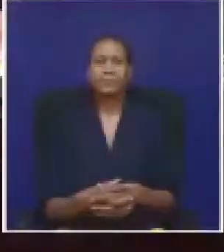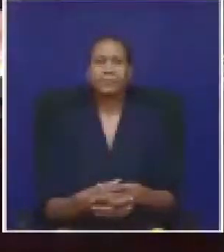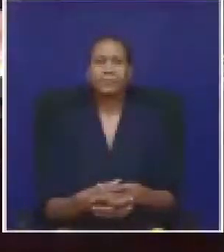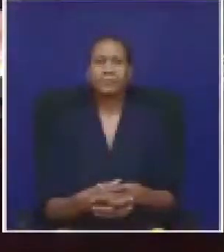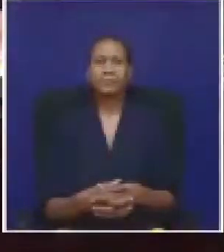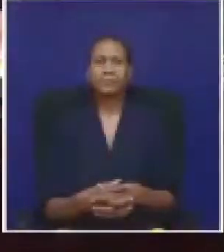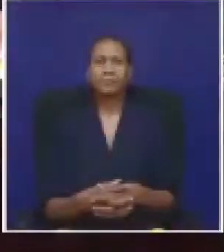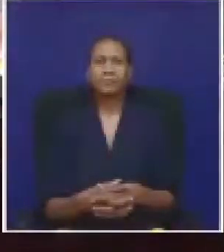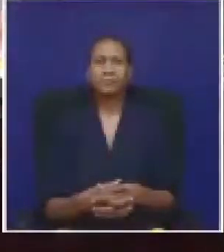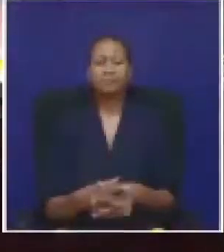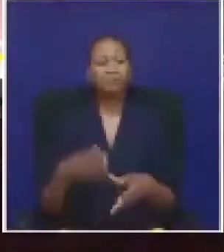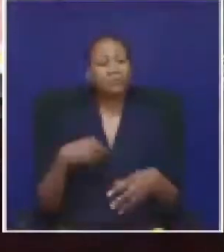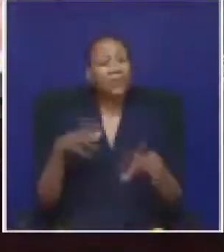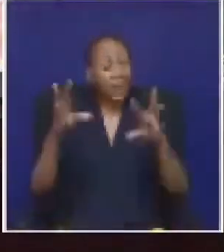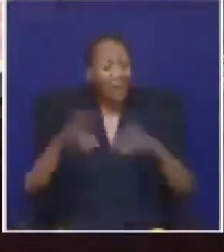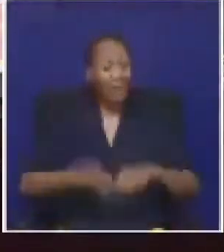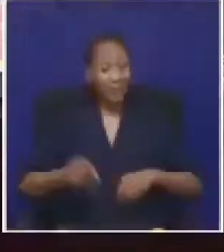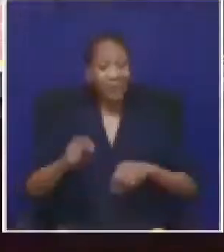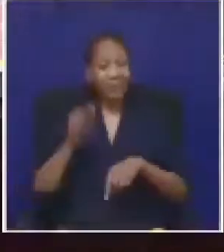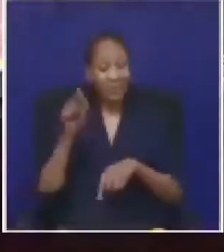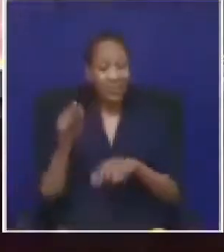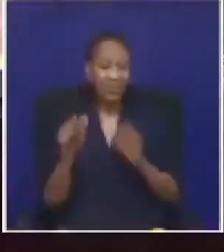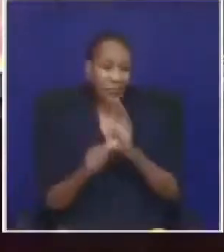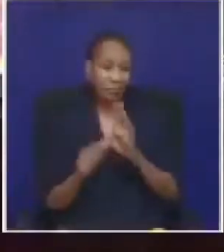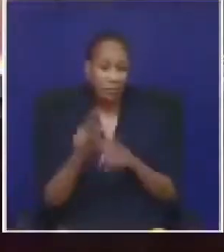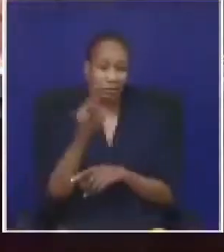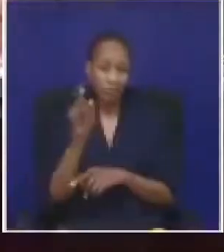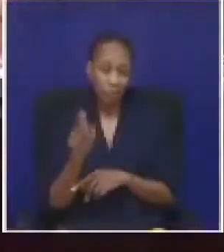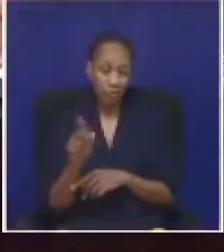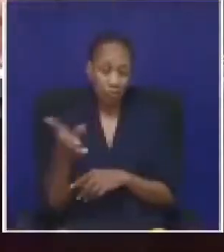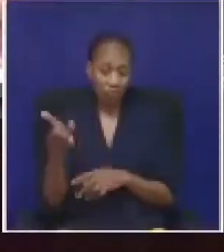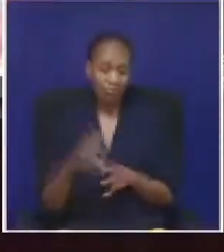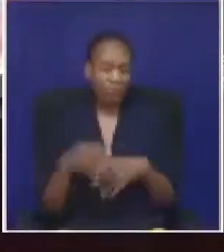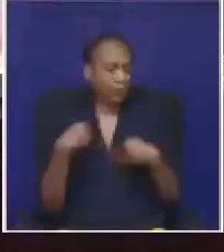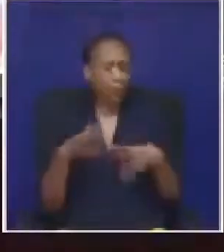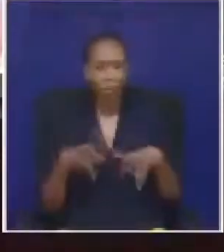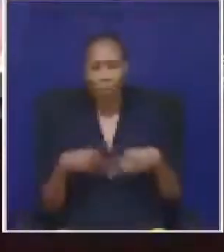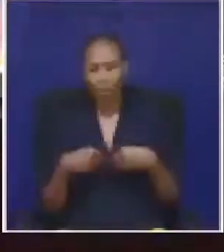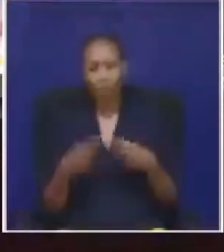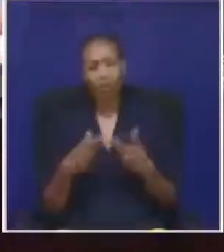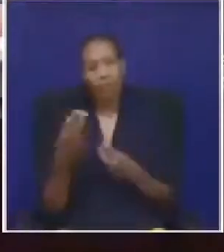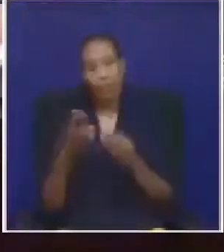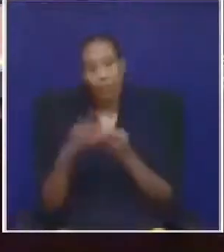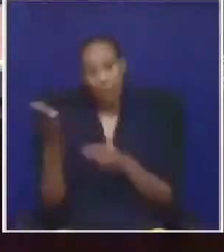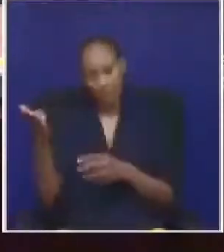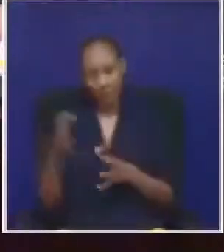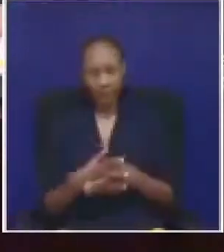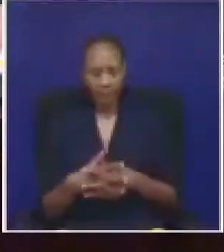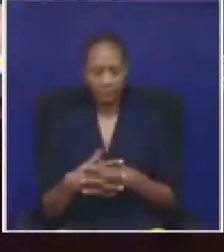Honorable Speaker, let me welcome this critical question by Honorable Hadebe.